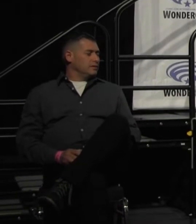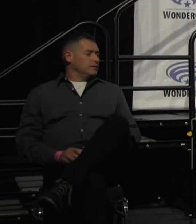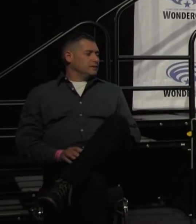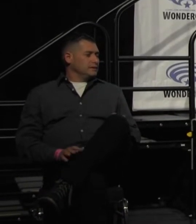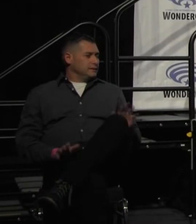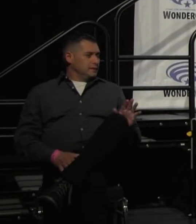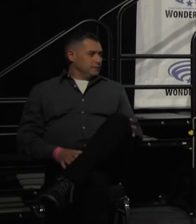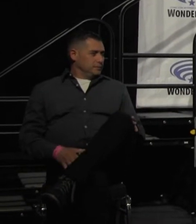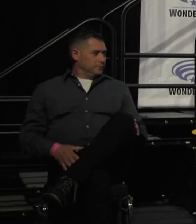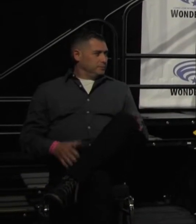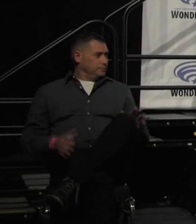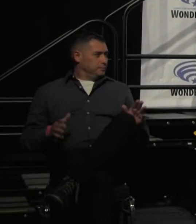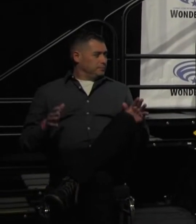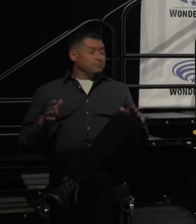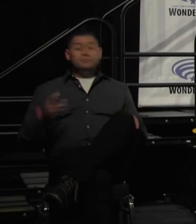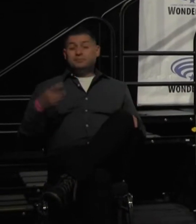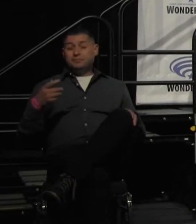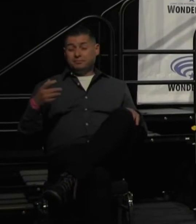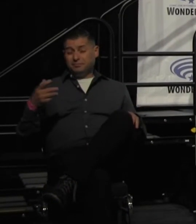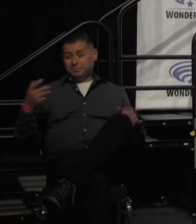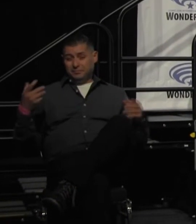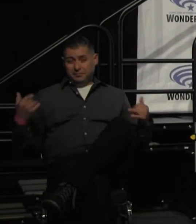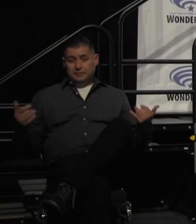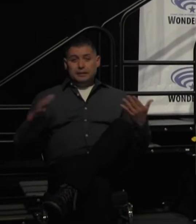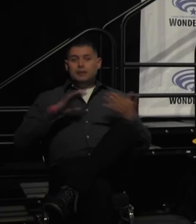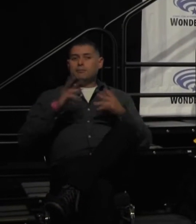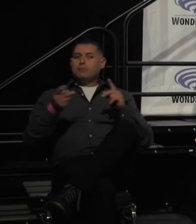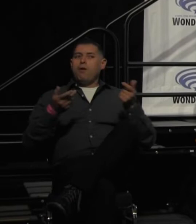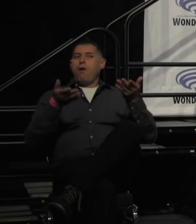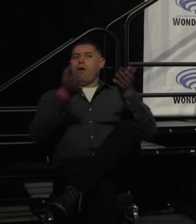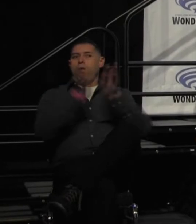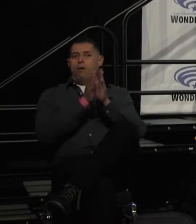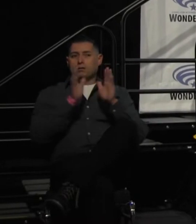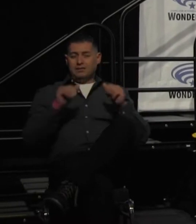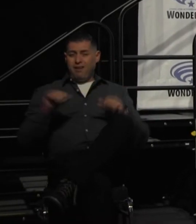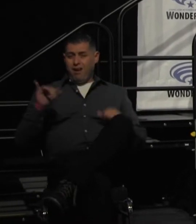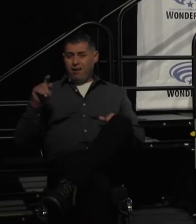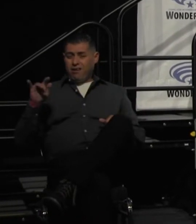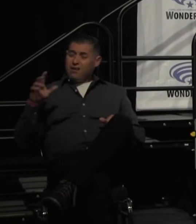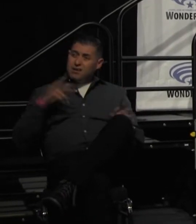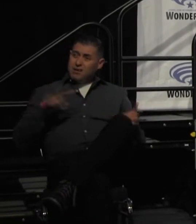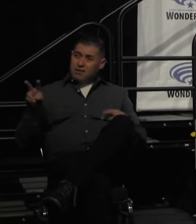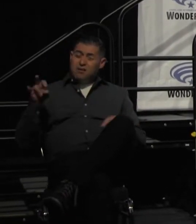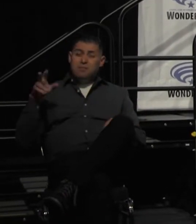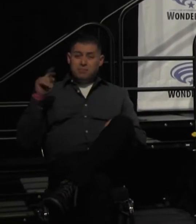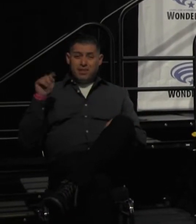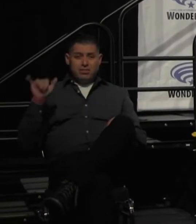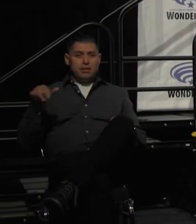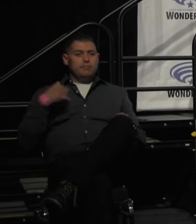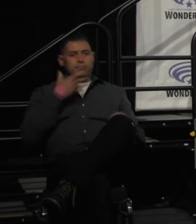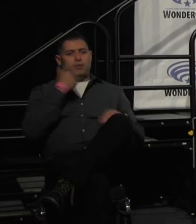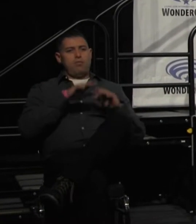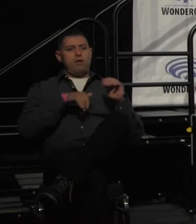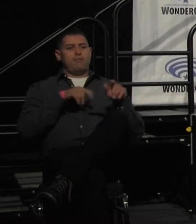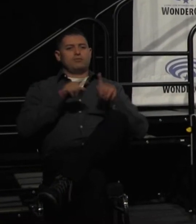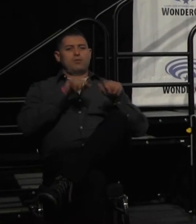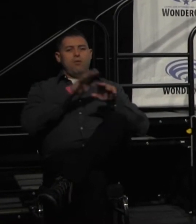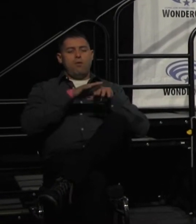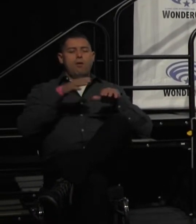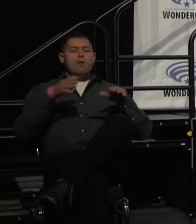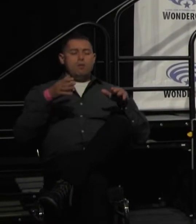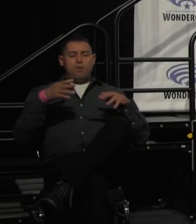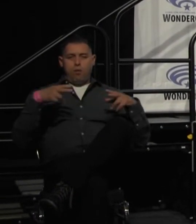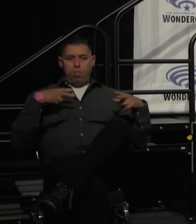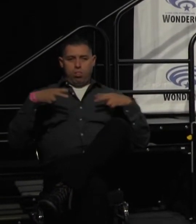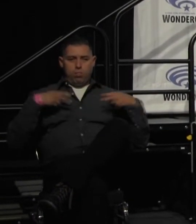nice. thrill. I'm telling you, when you get asked to do those kind of iconic bits, it's better than having a star on Hollywood Boulevard.